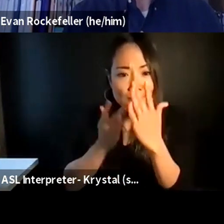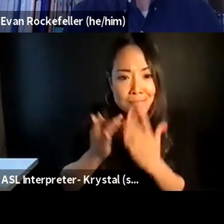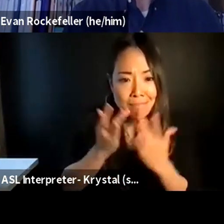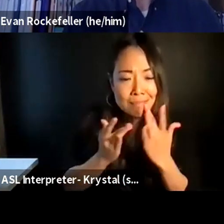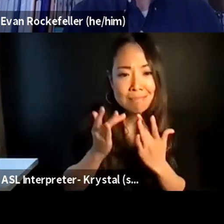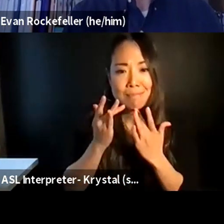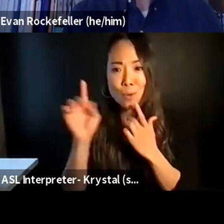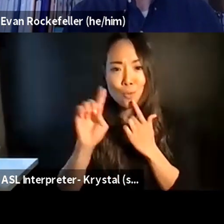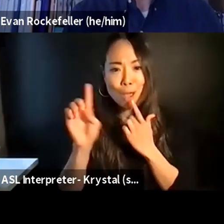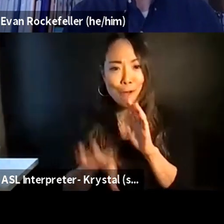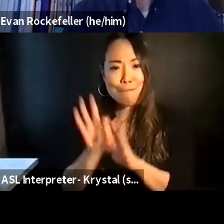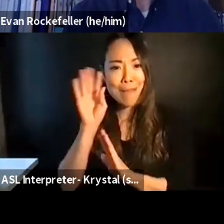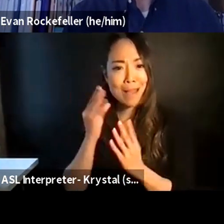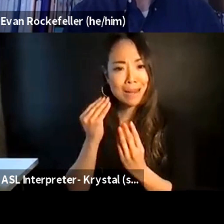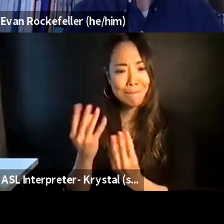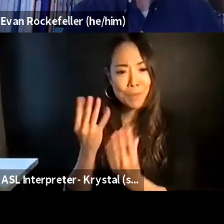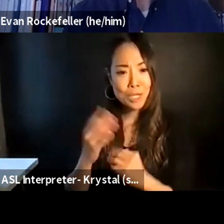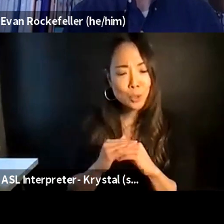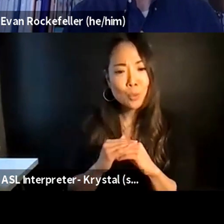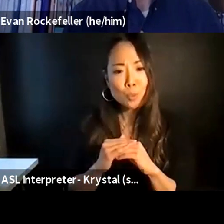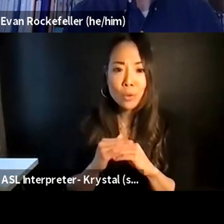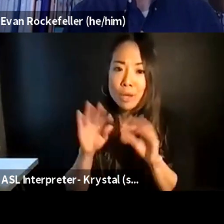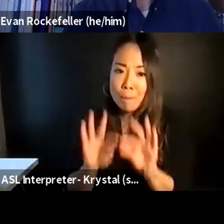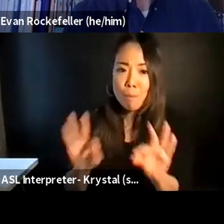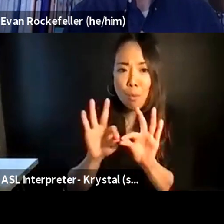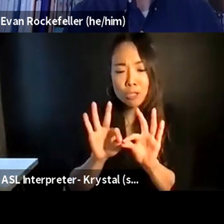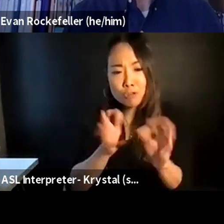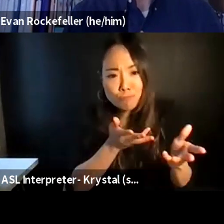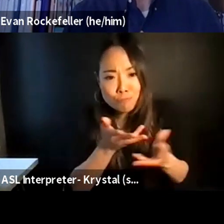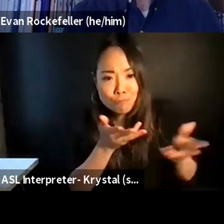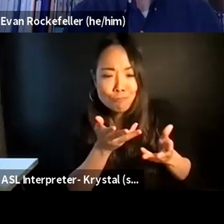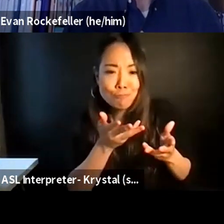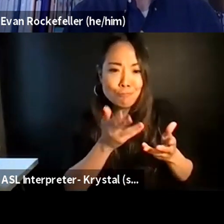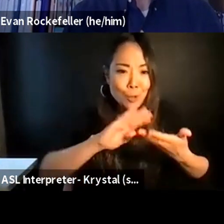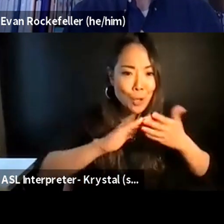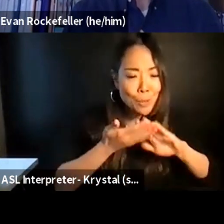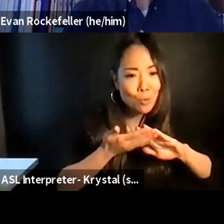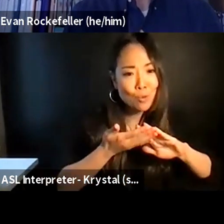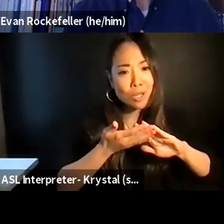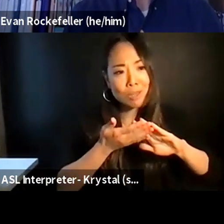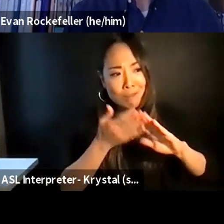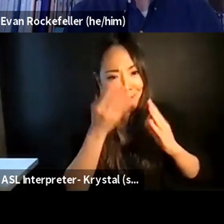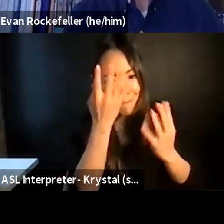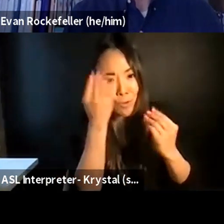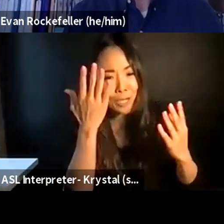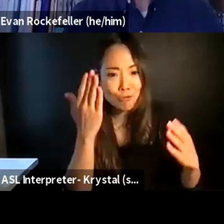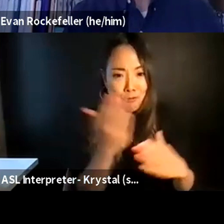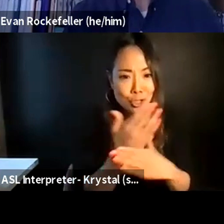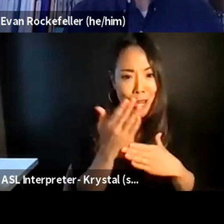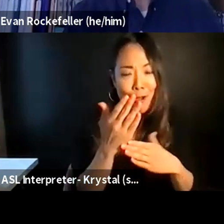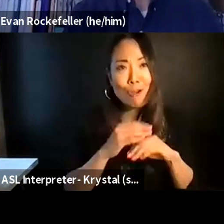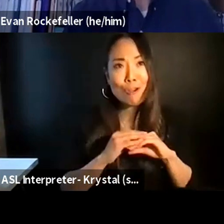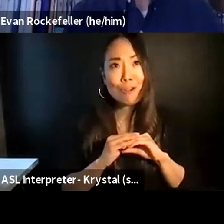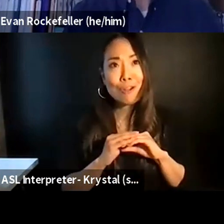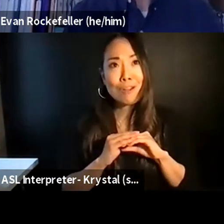with one another is so important. I think a lot thinking like racially when it comes to education, right? Like being a Black woman in